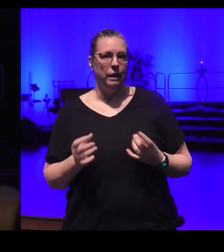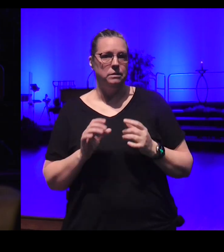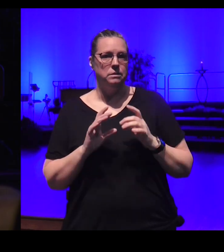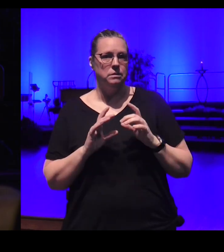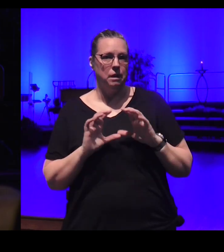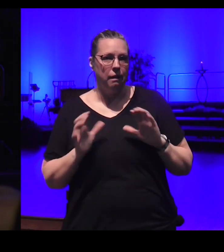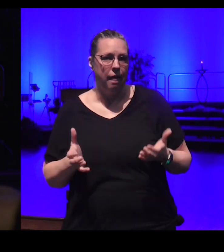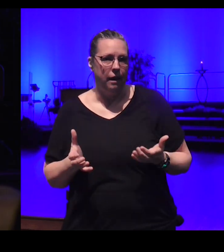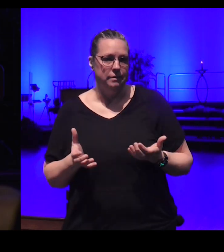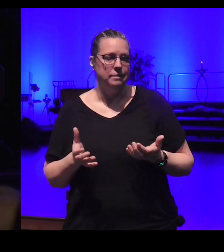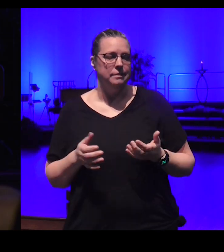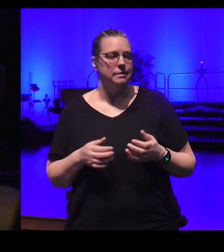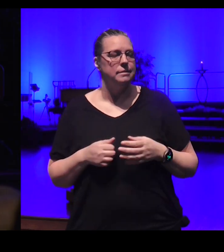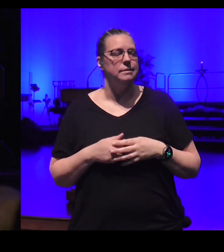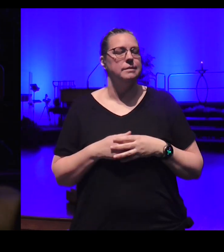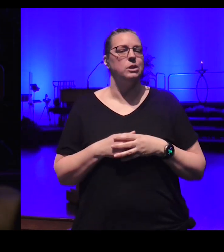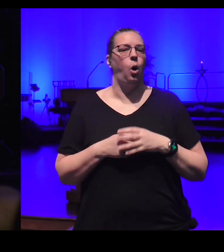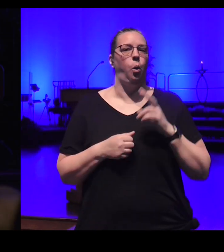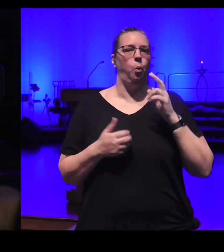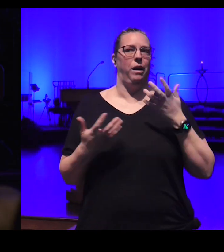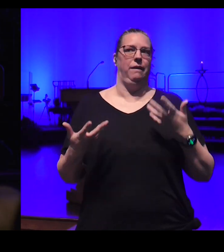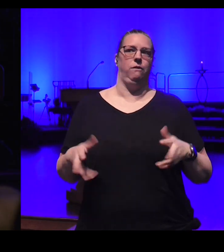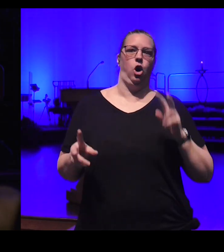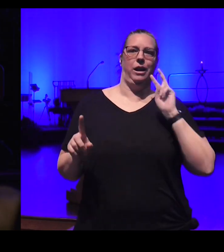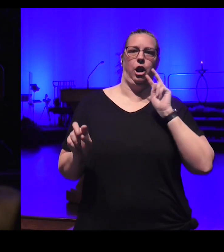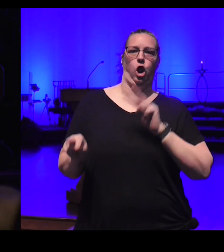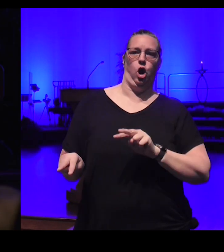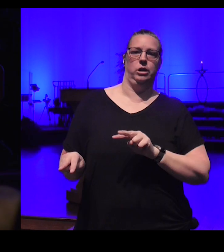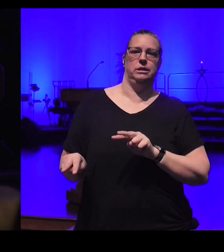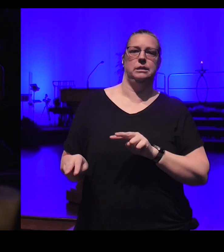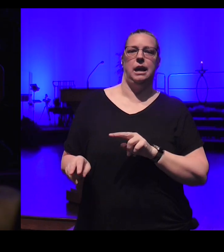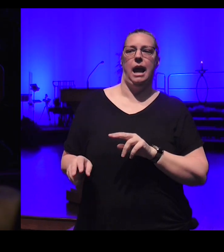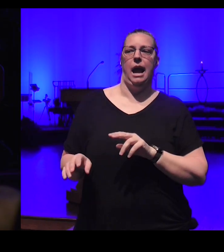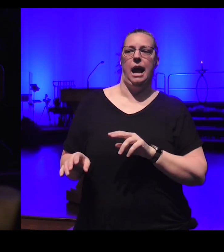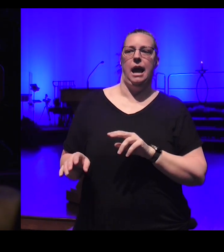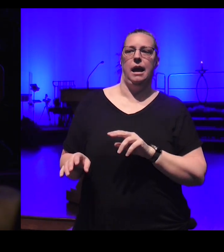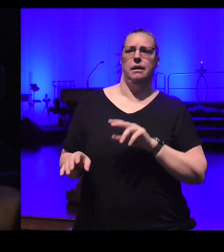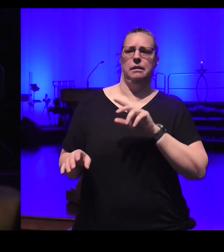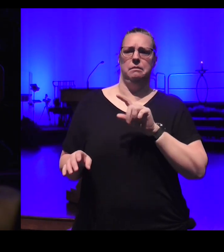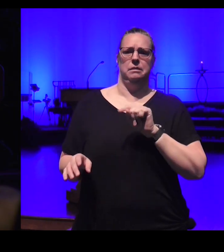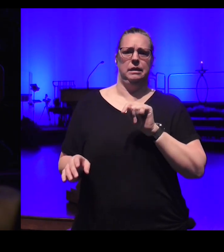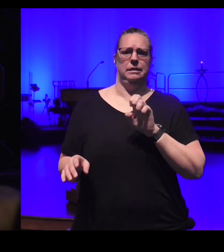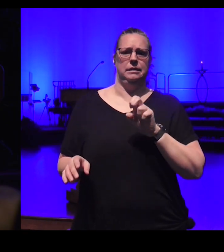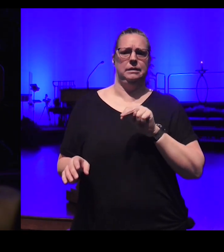at the Buddhist nun Tenzin Palmo.